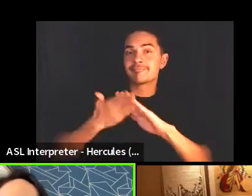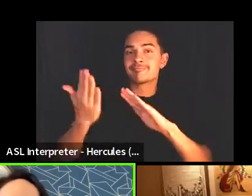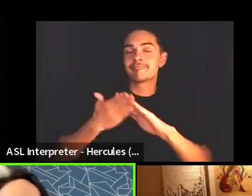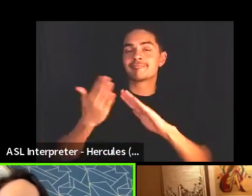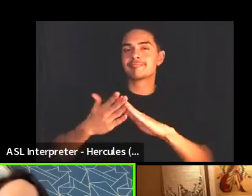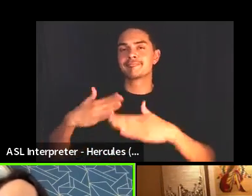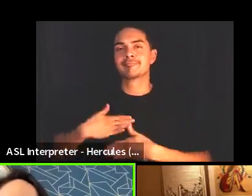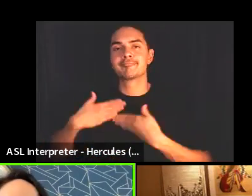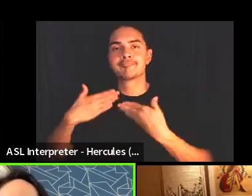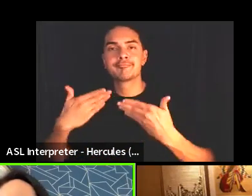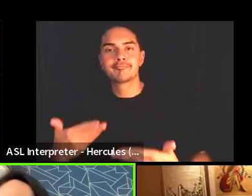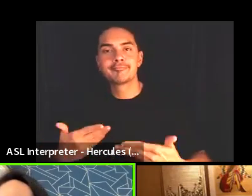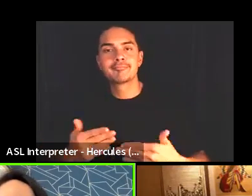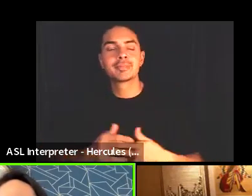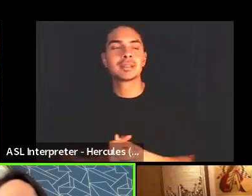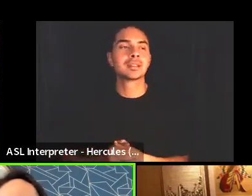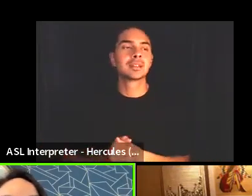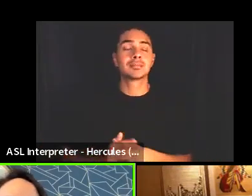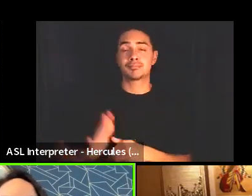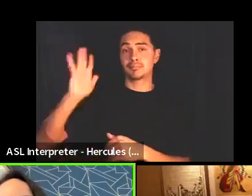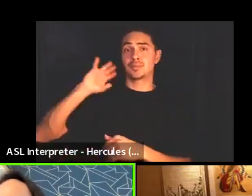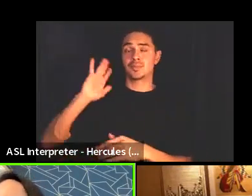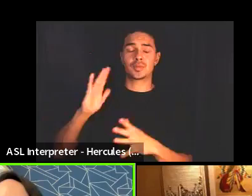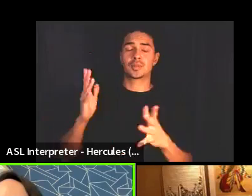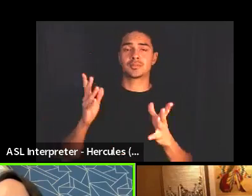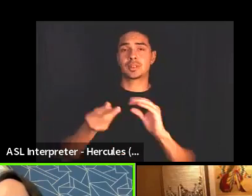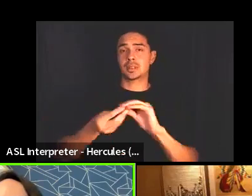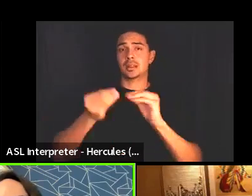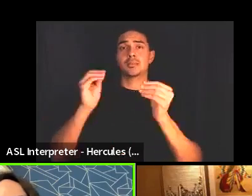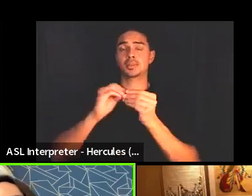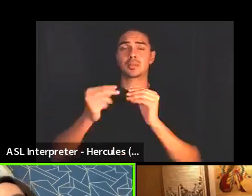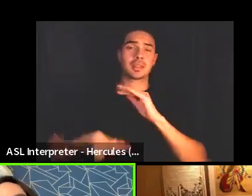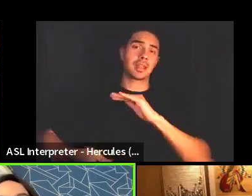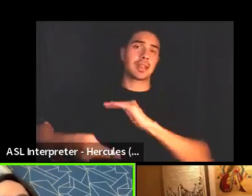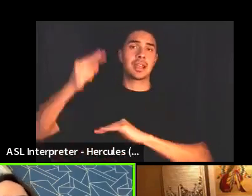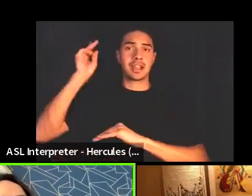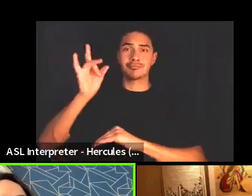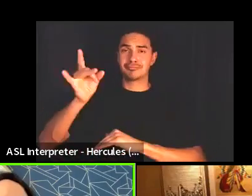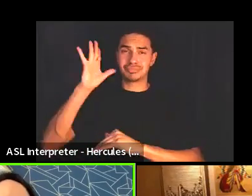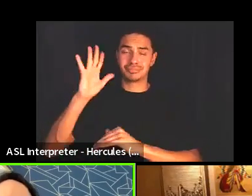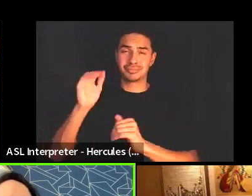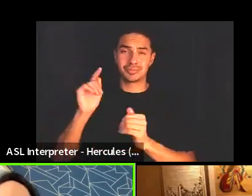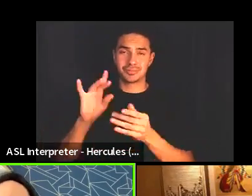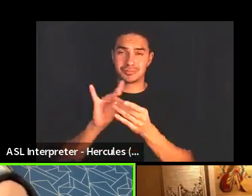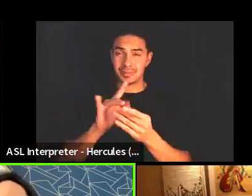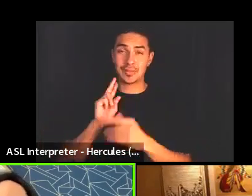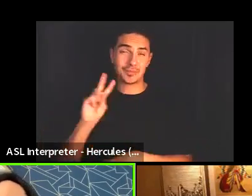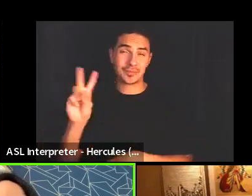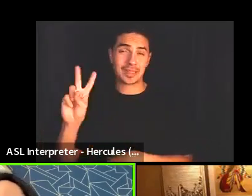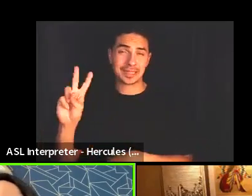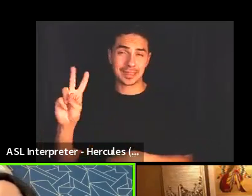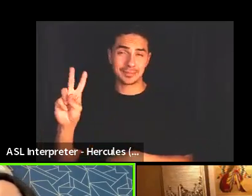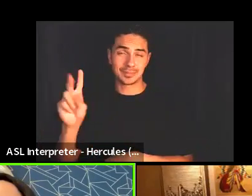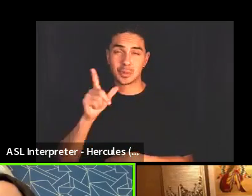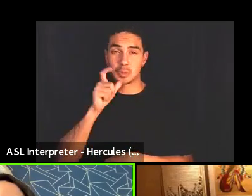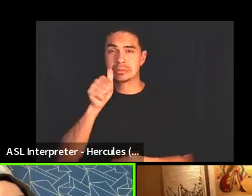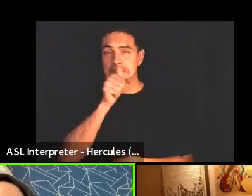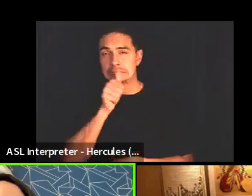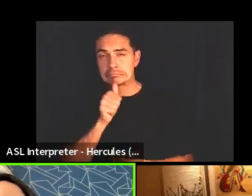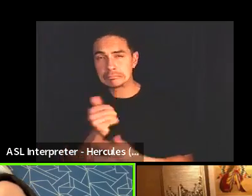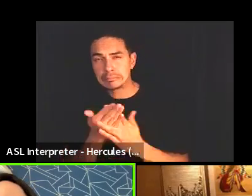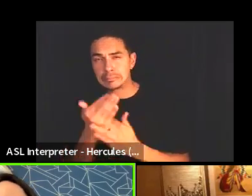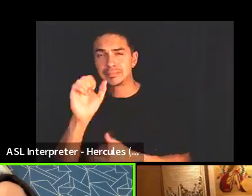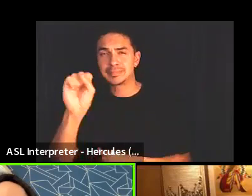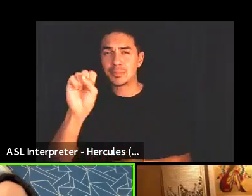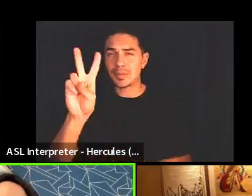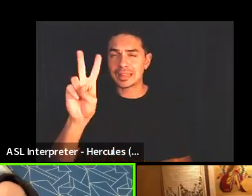the higher numbers of victimization and all of the reasons, right, that happens, and that's valid and real. And